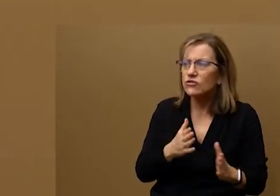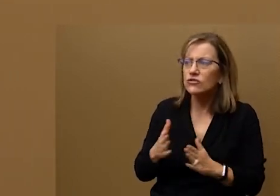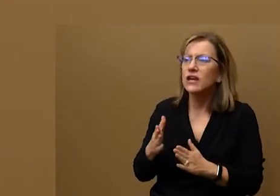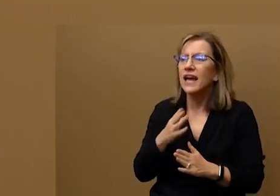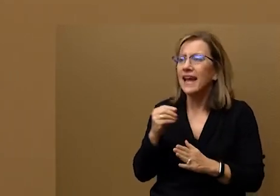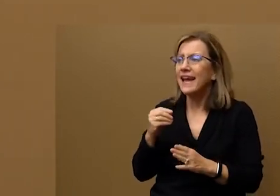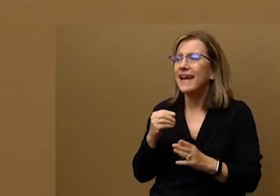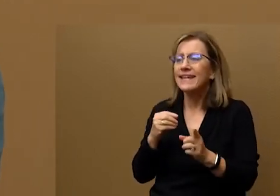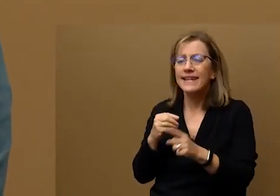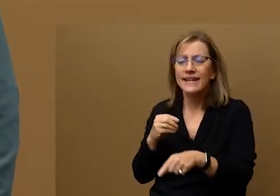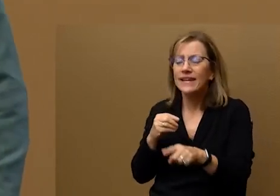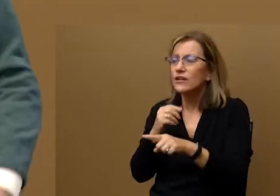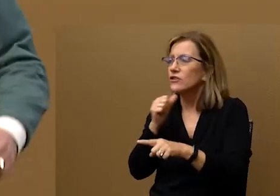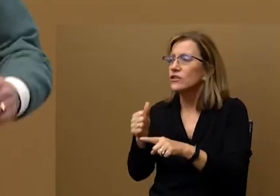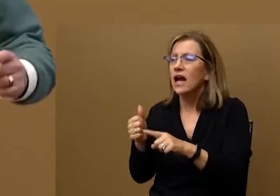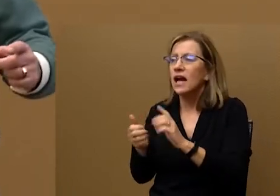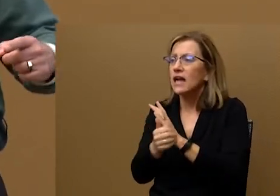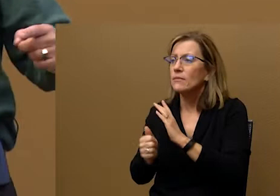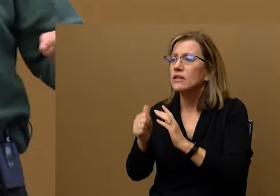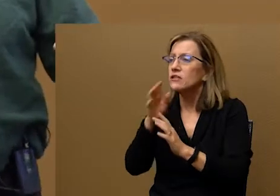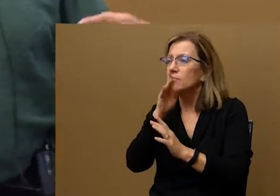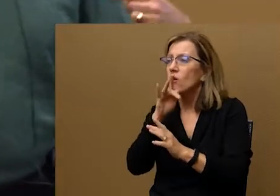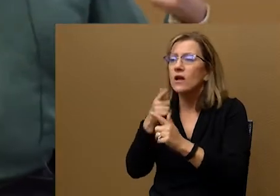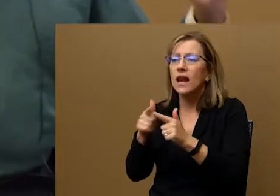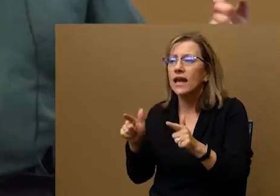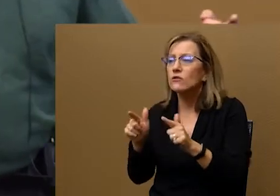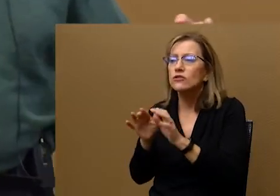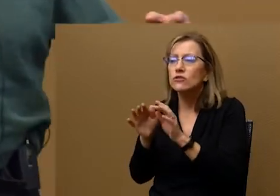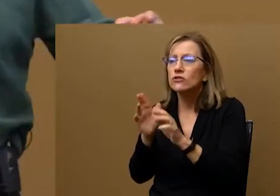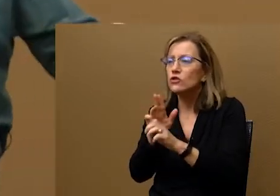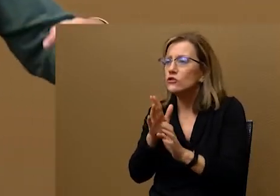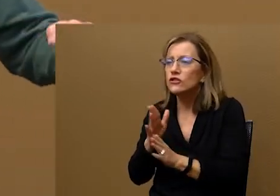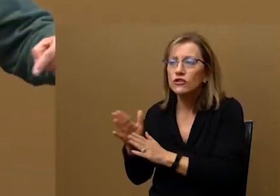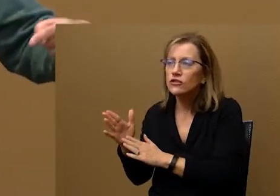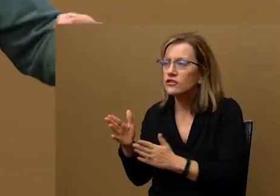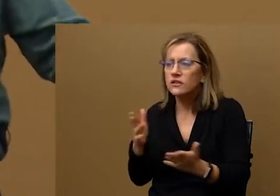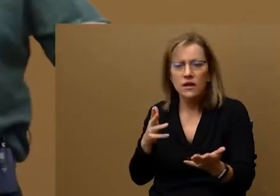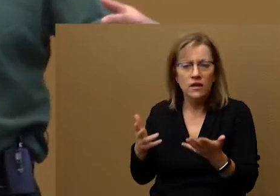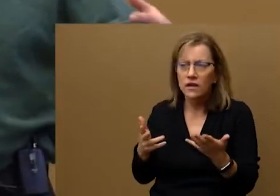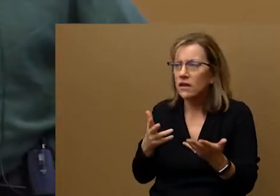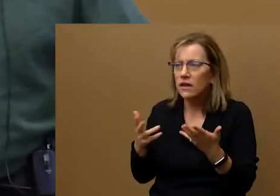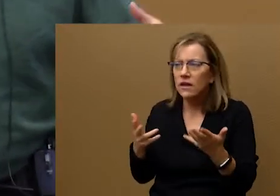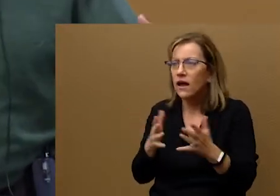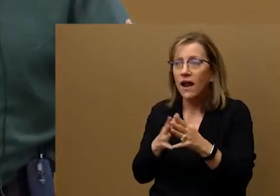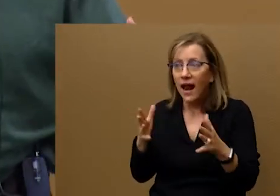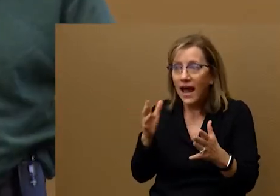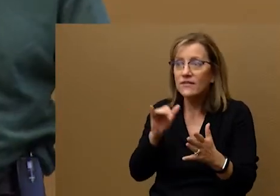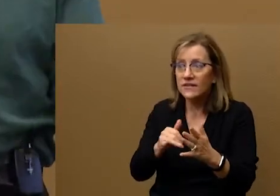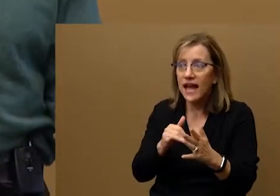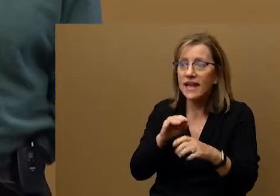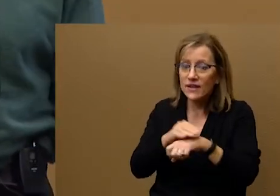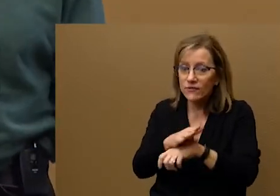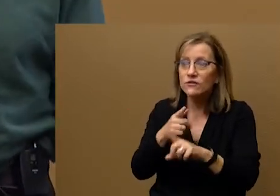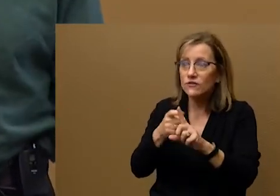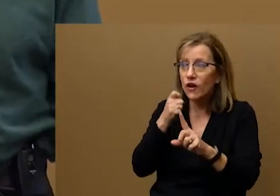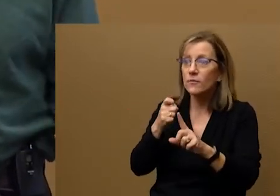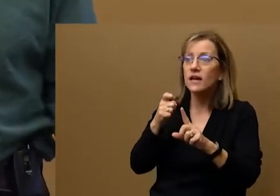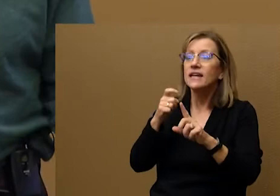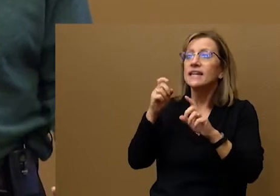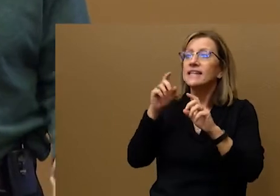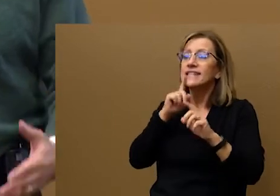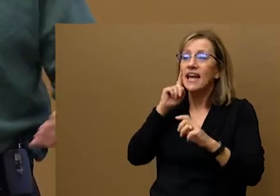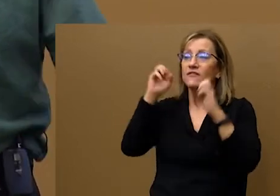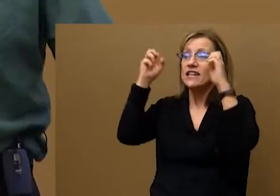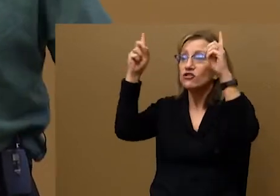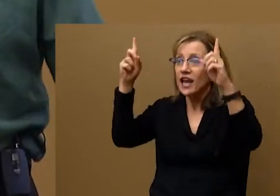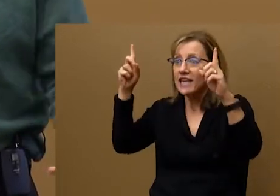competent spoken language users. Some of that is long-standing problems, but a lot of it has to do with the changes in deaf education,